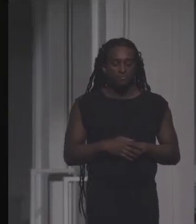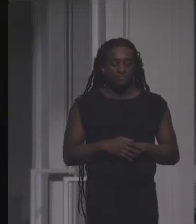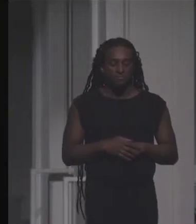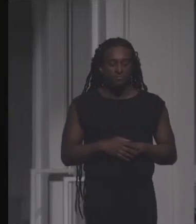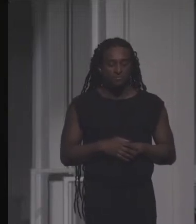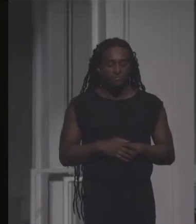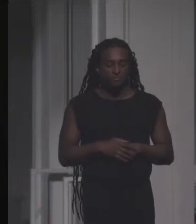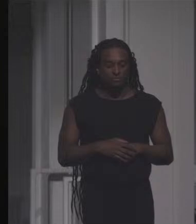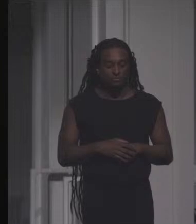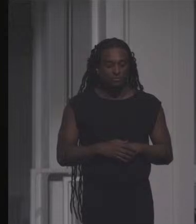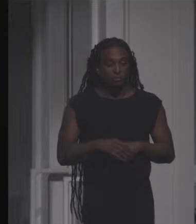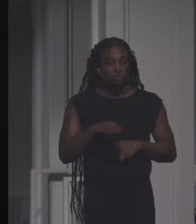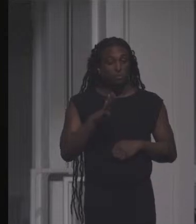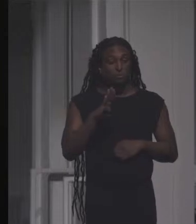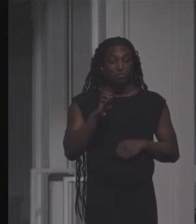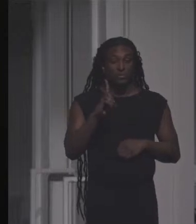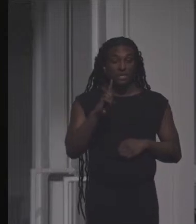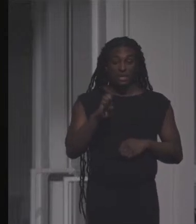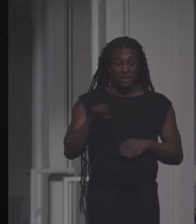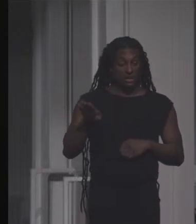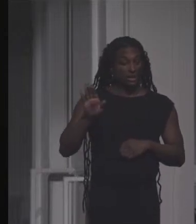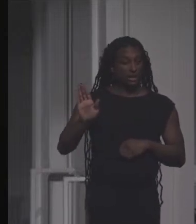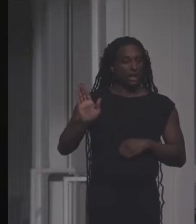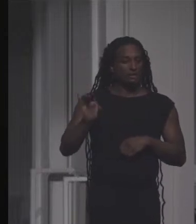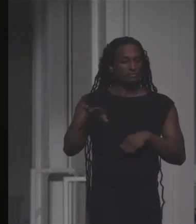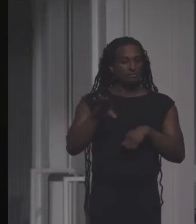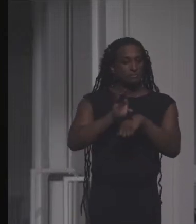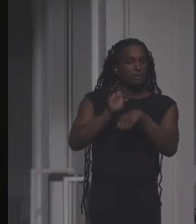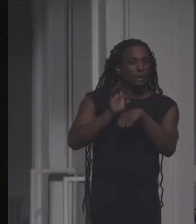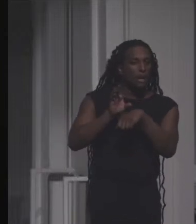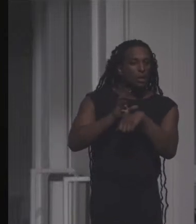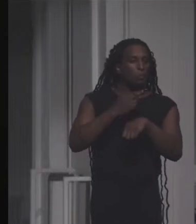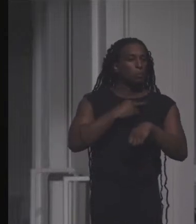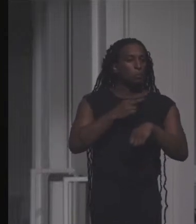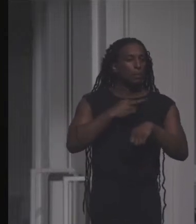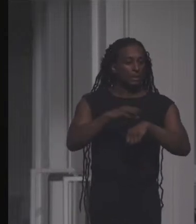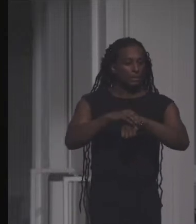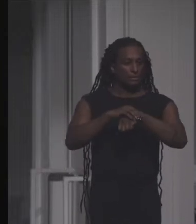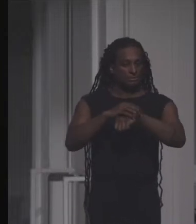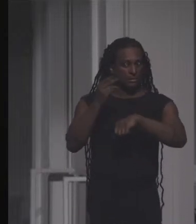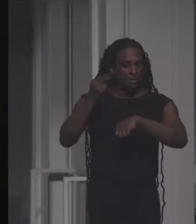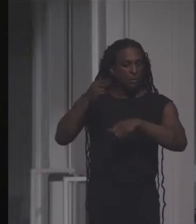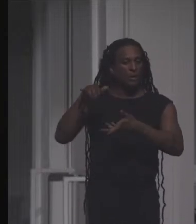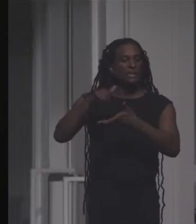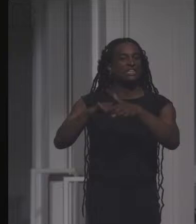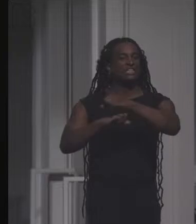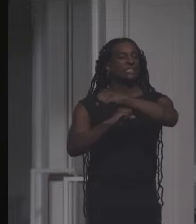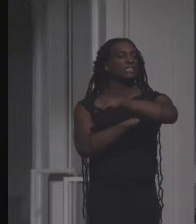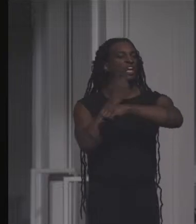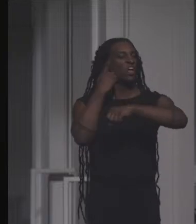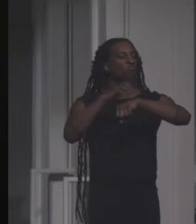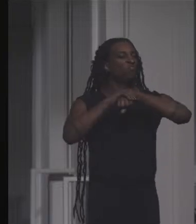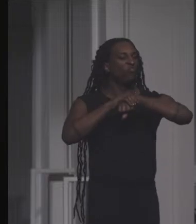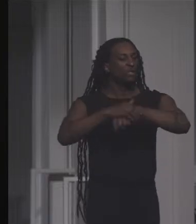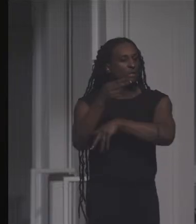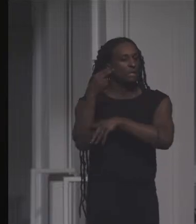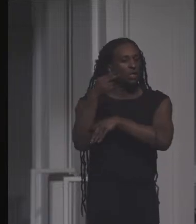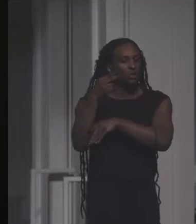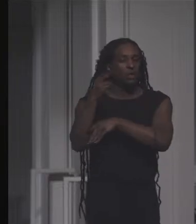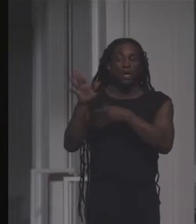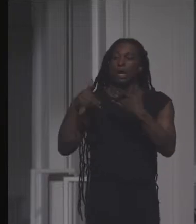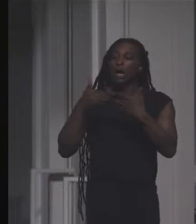Bede's ecclesiastical history is the foundation of English history. Everything we think we know